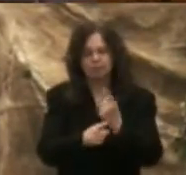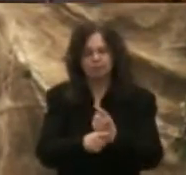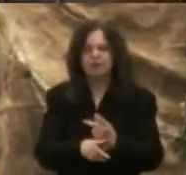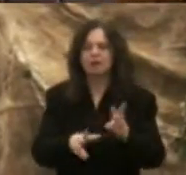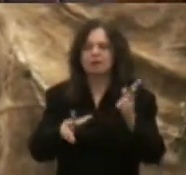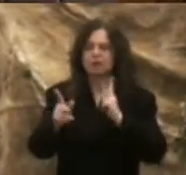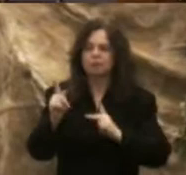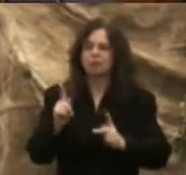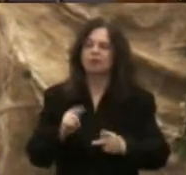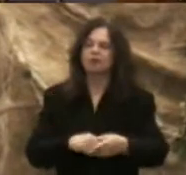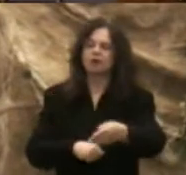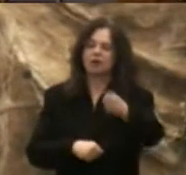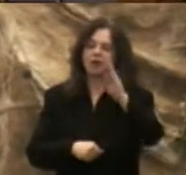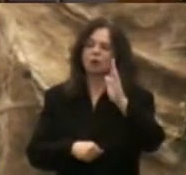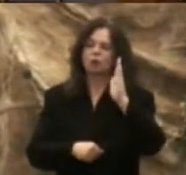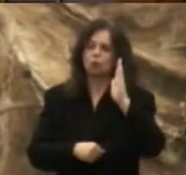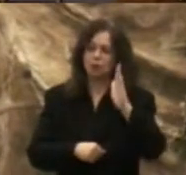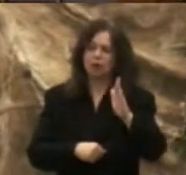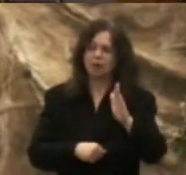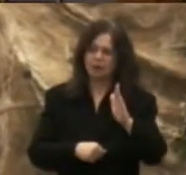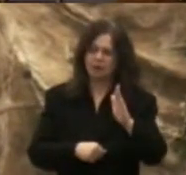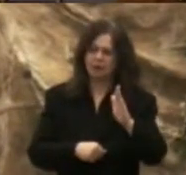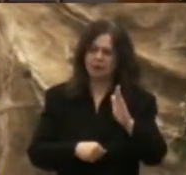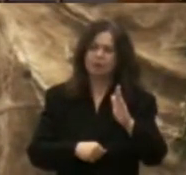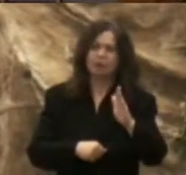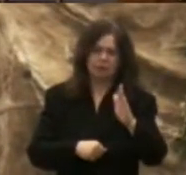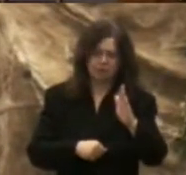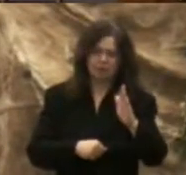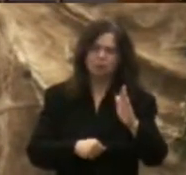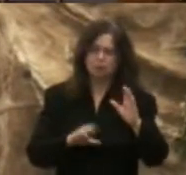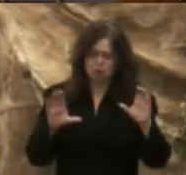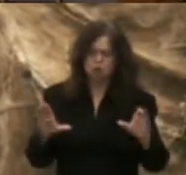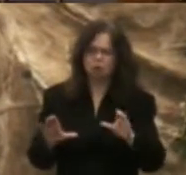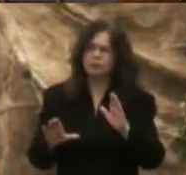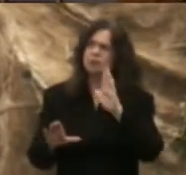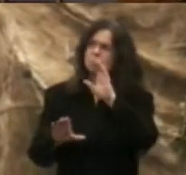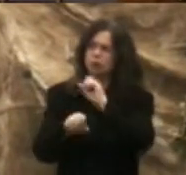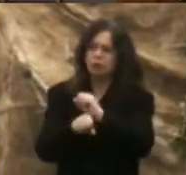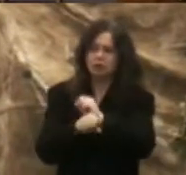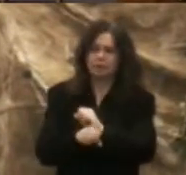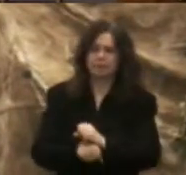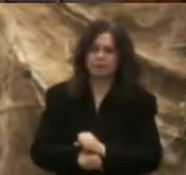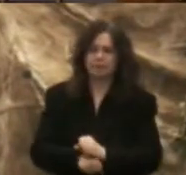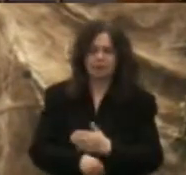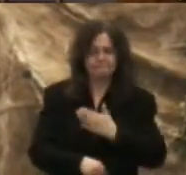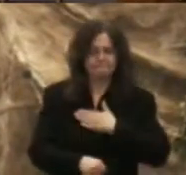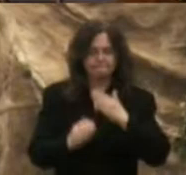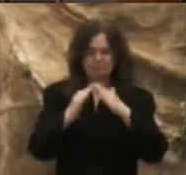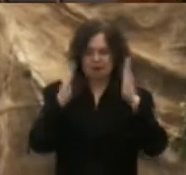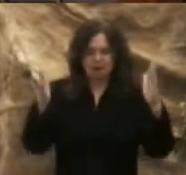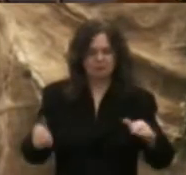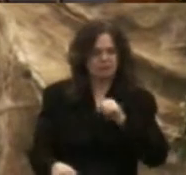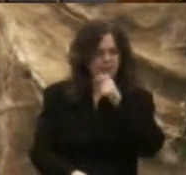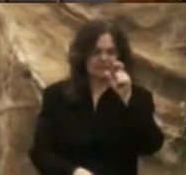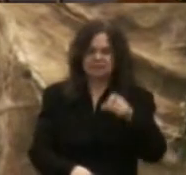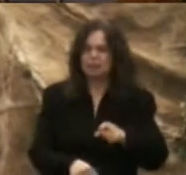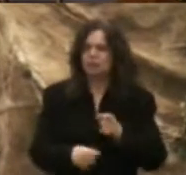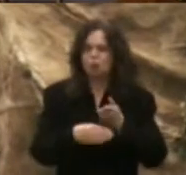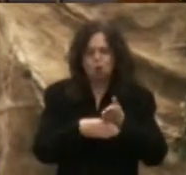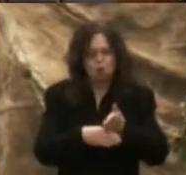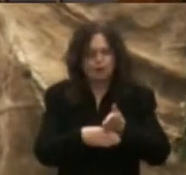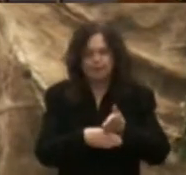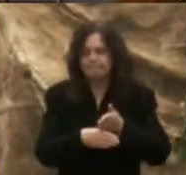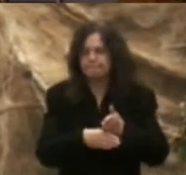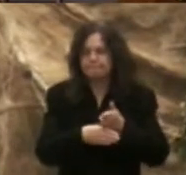will appropriately react. My household does not need wood